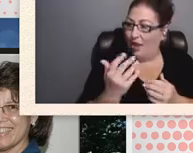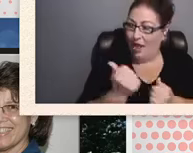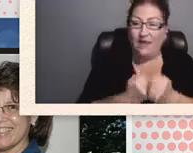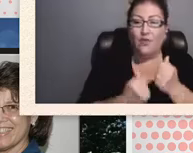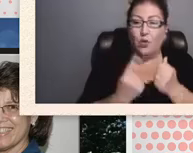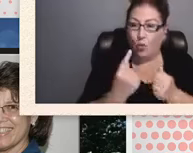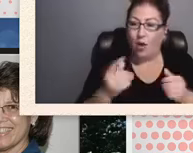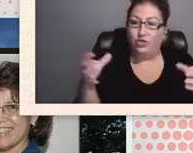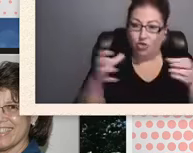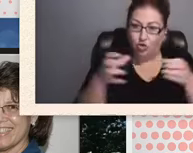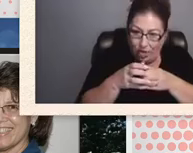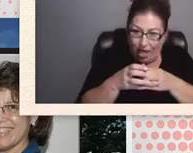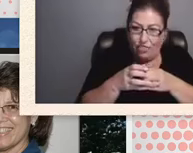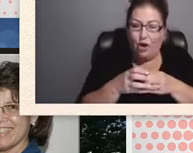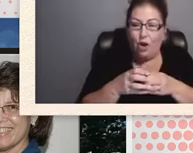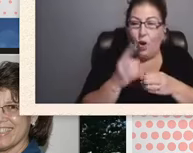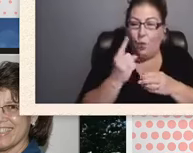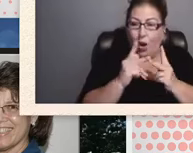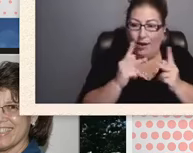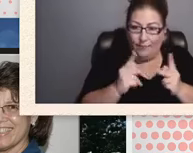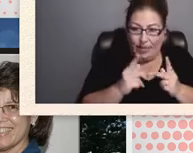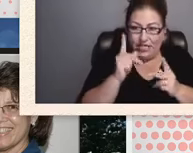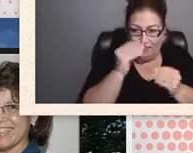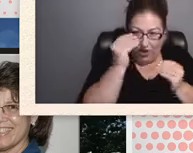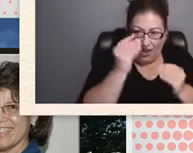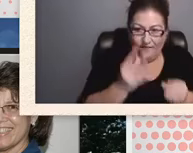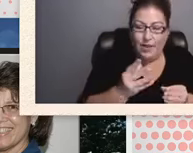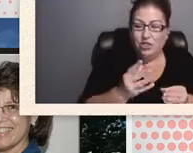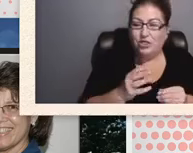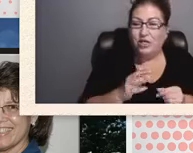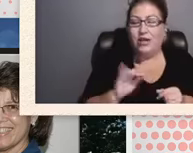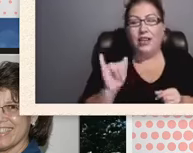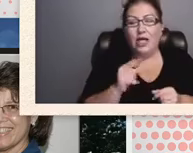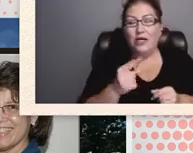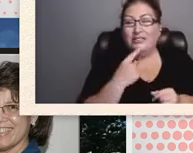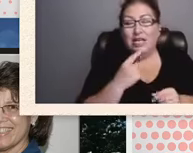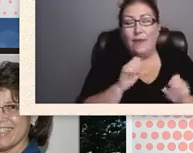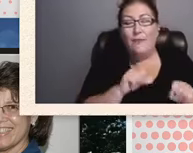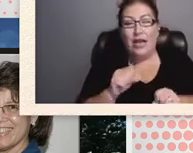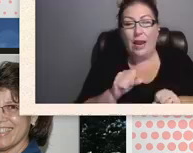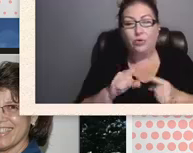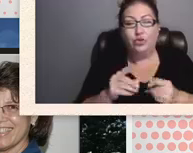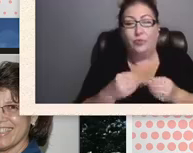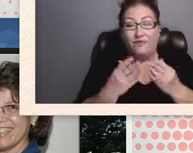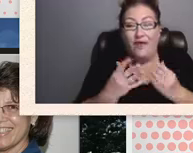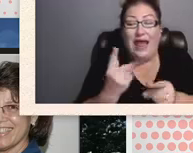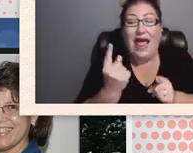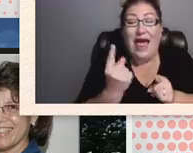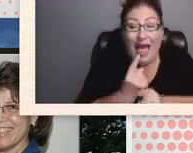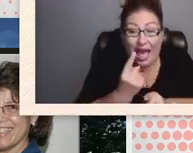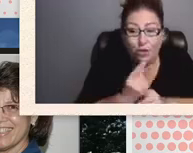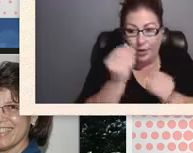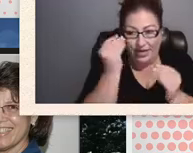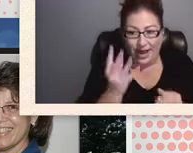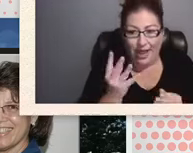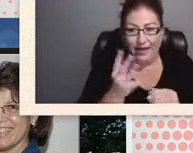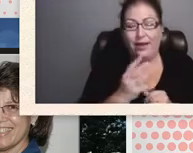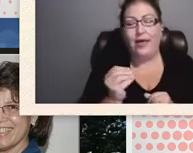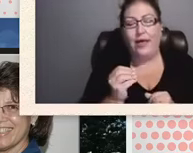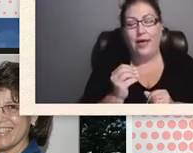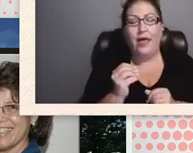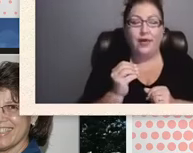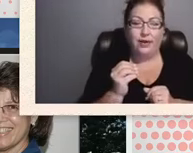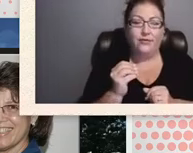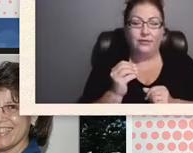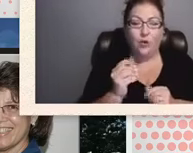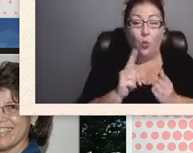hub of information and data. And as you said, just being able to provide accurate data and what